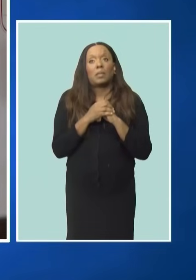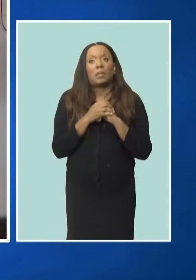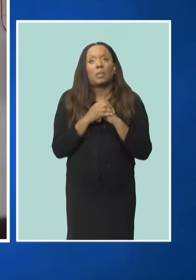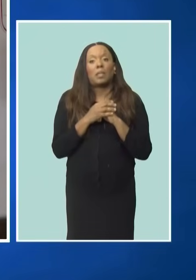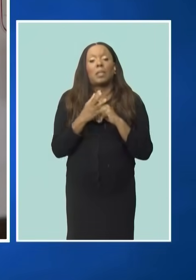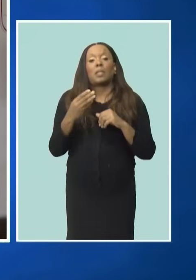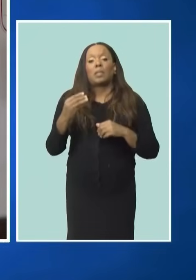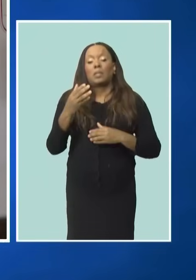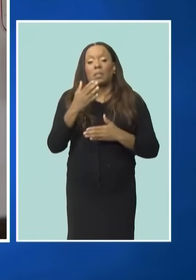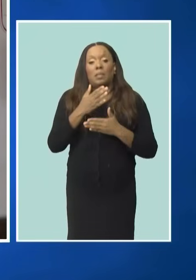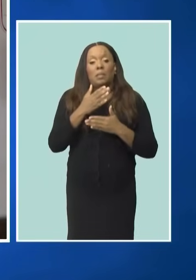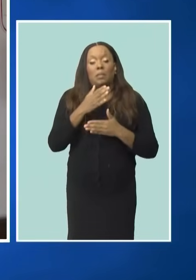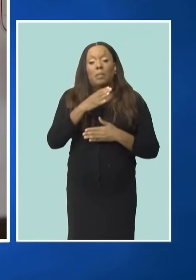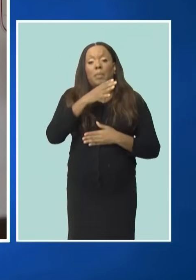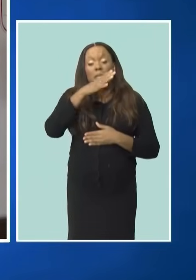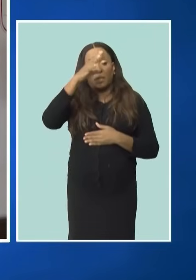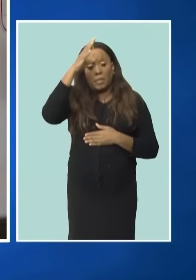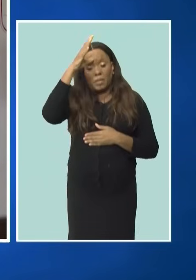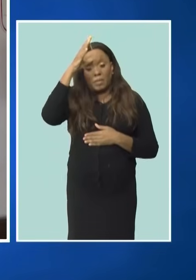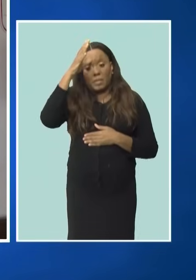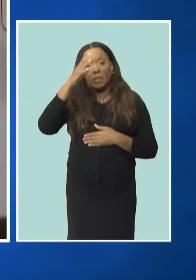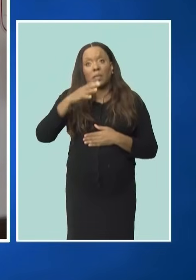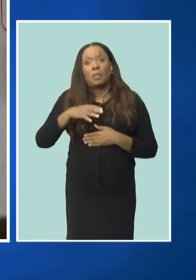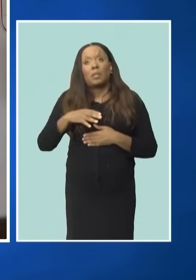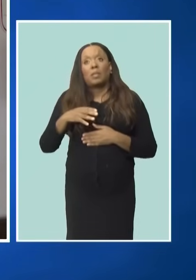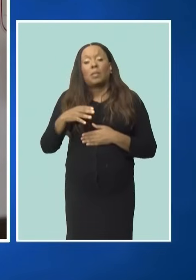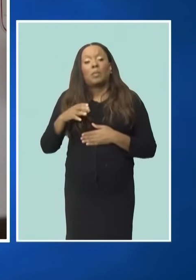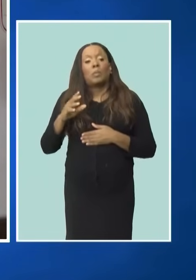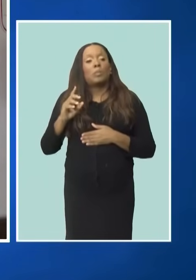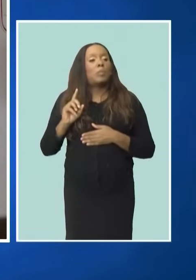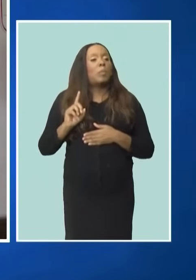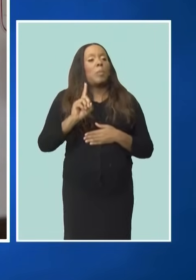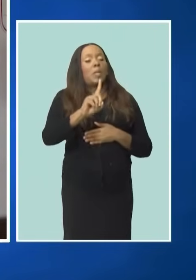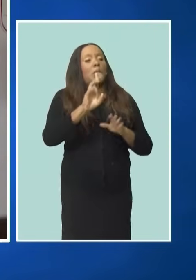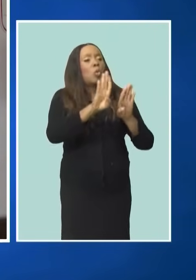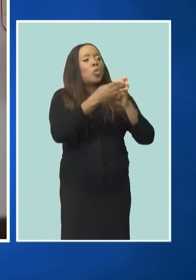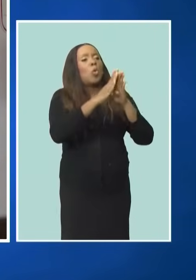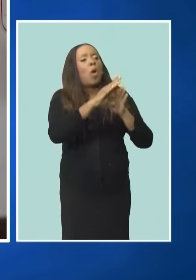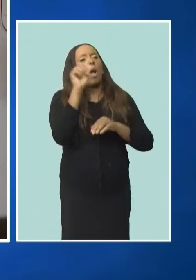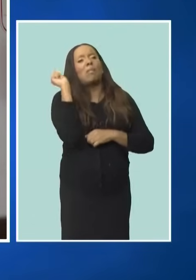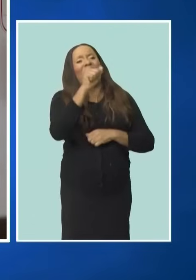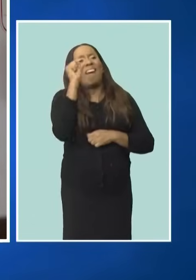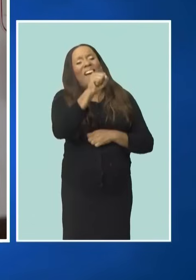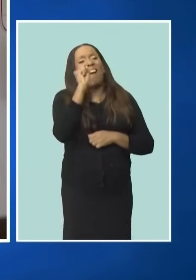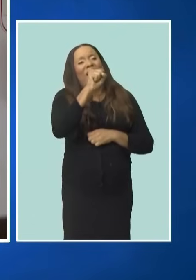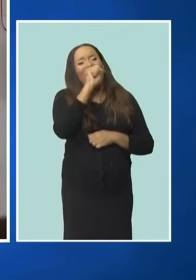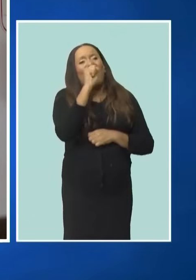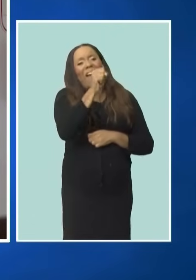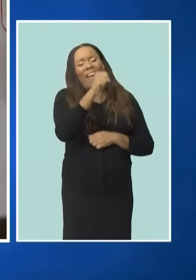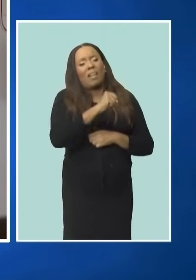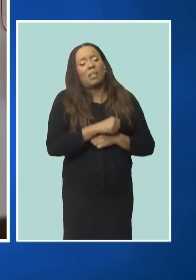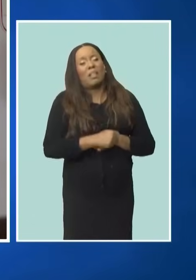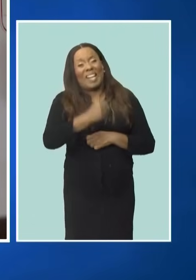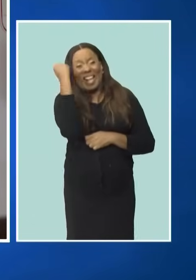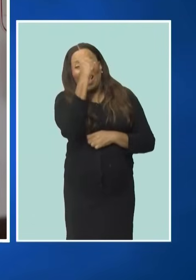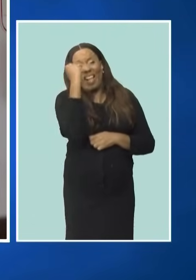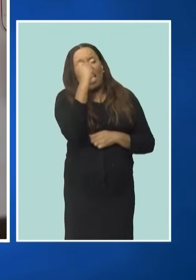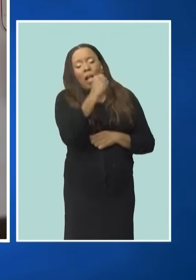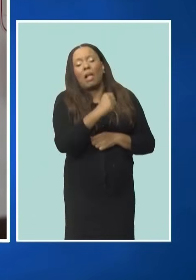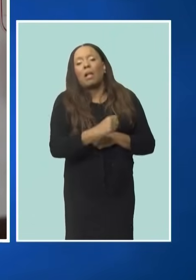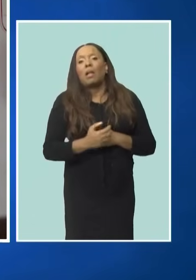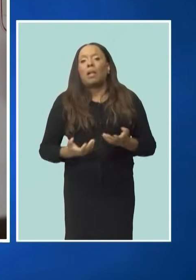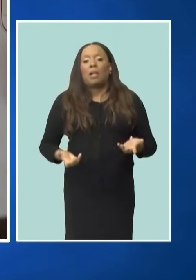patients, violently approached the door and started banging on the door of the room where the nurses